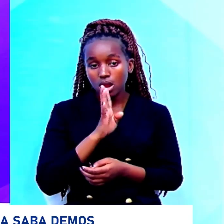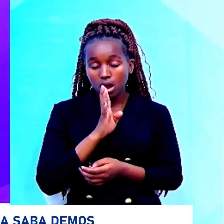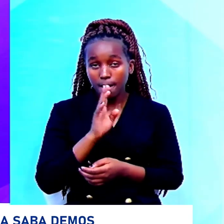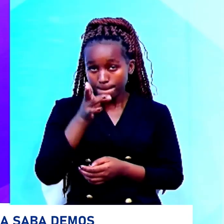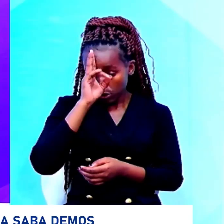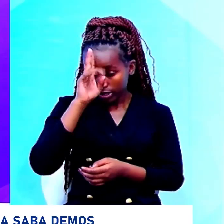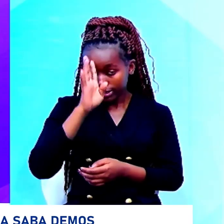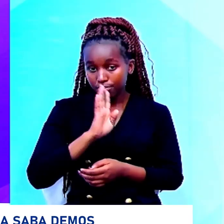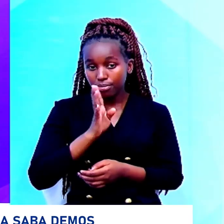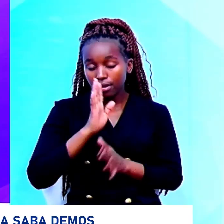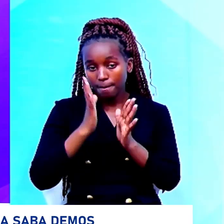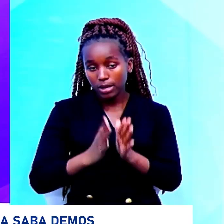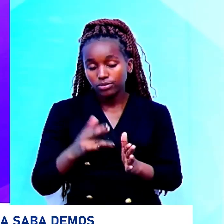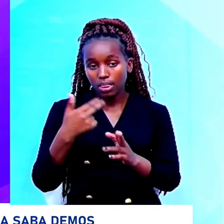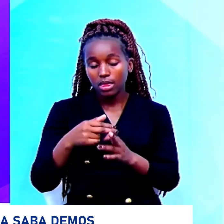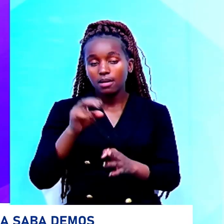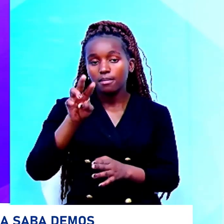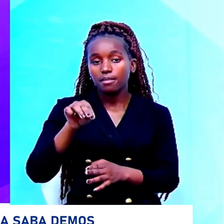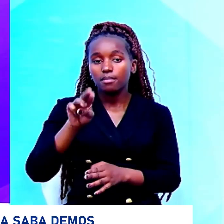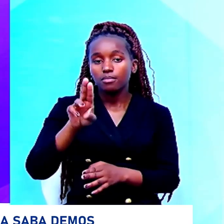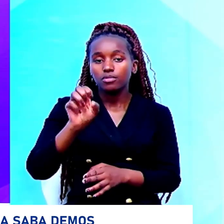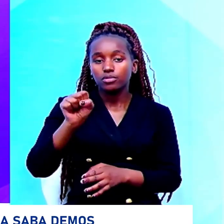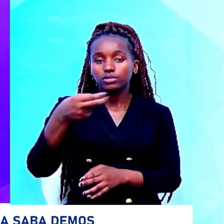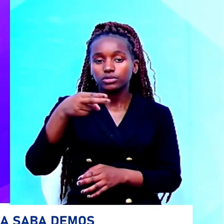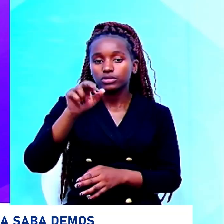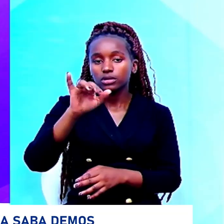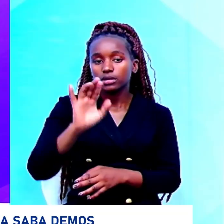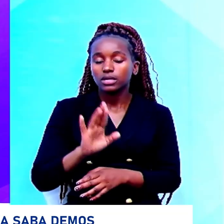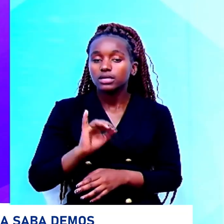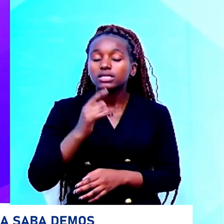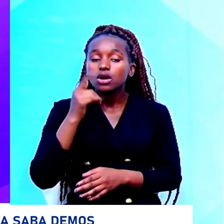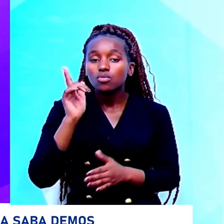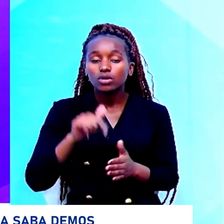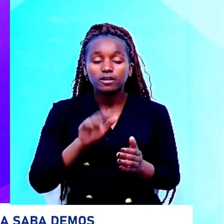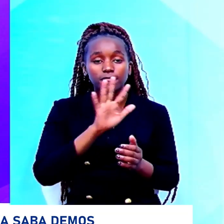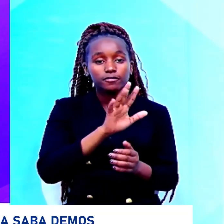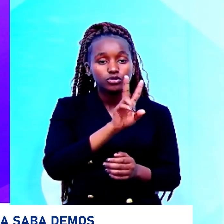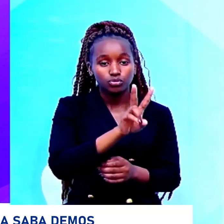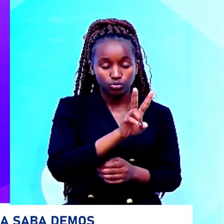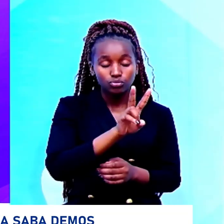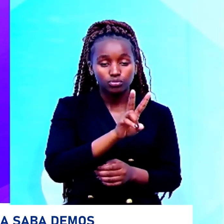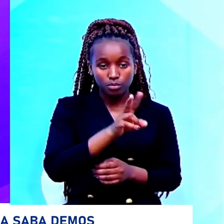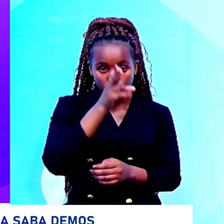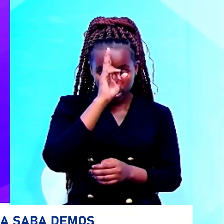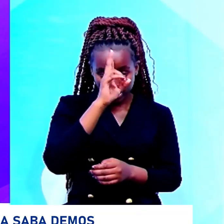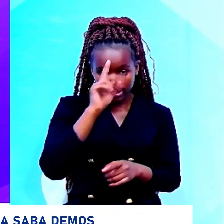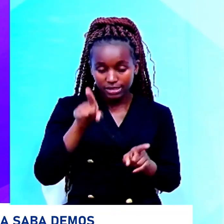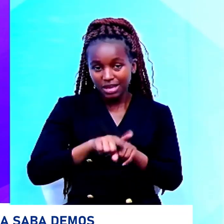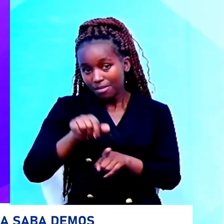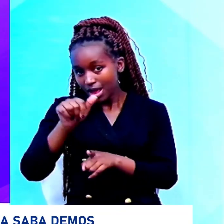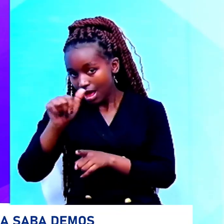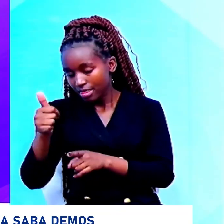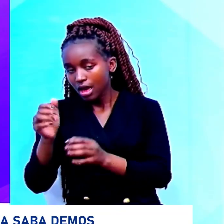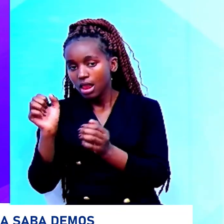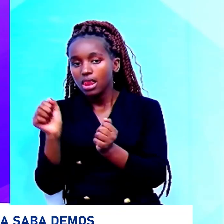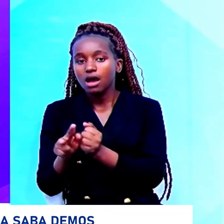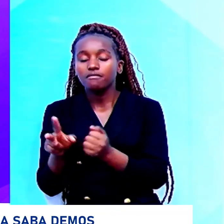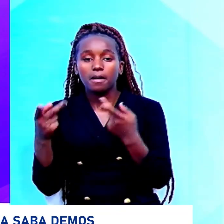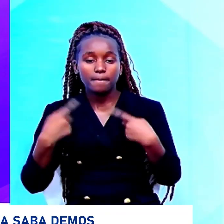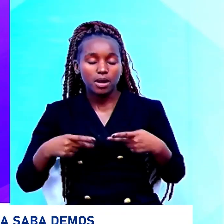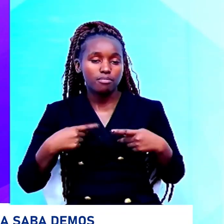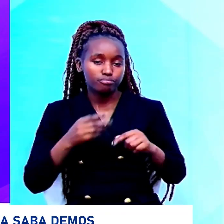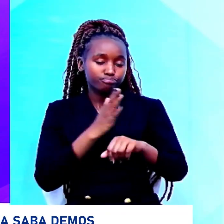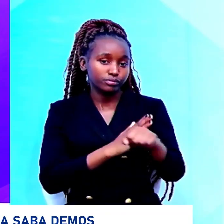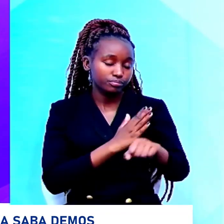Mushiri Nyaga said that 52 officers and 11 civilians were